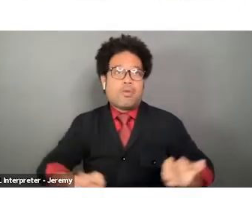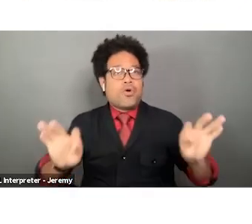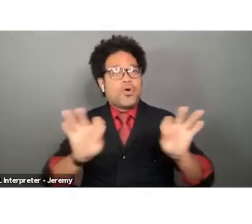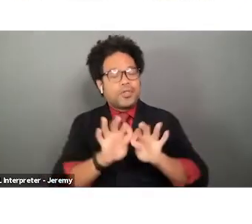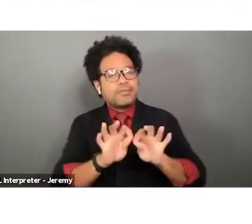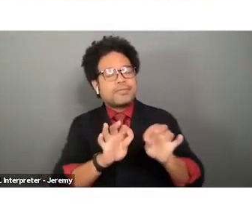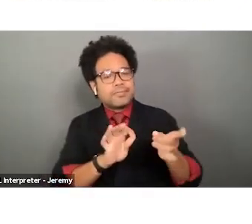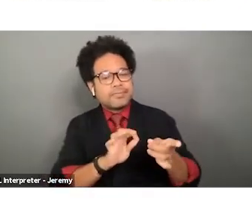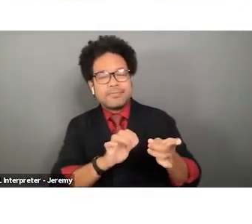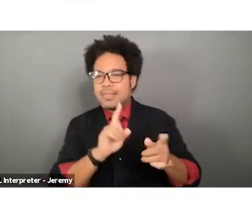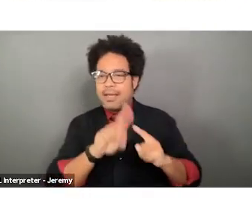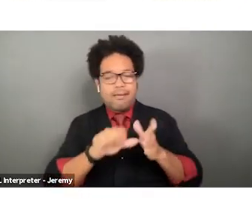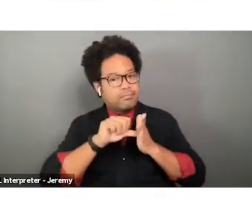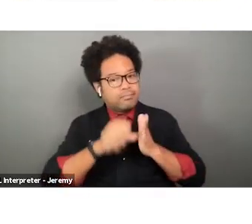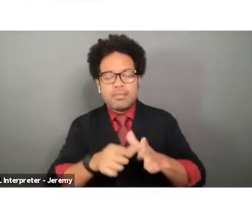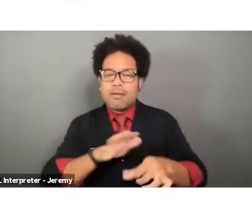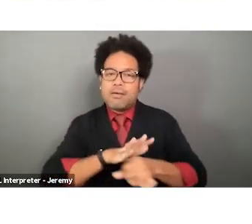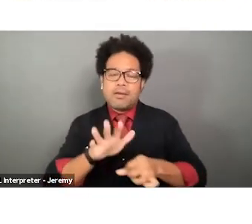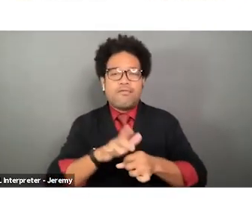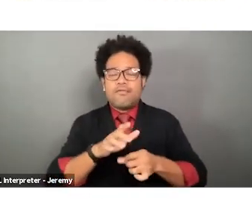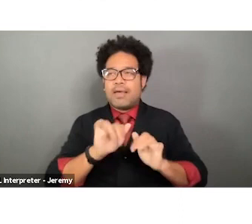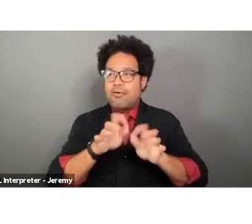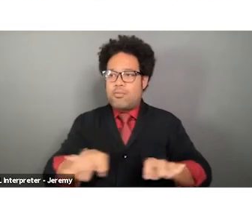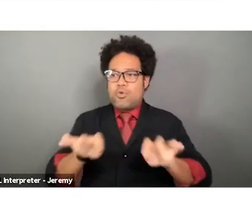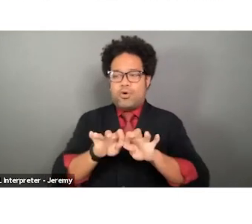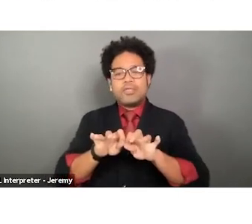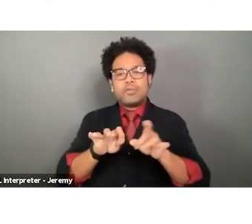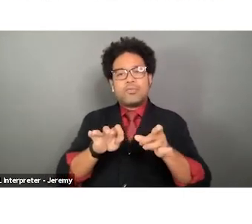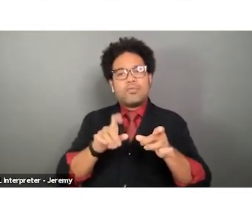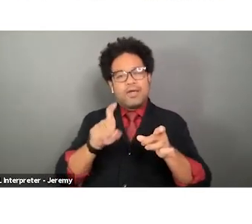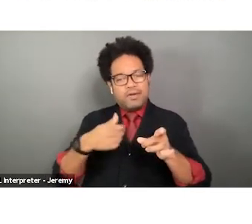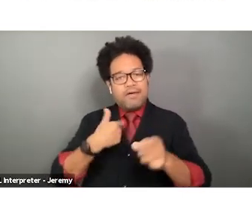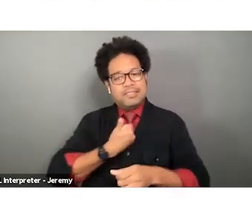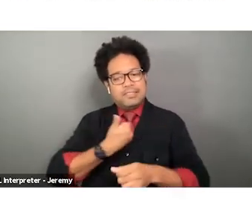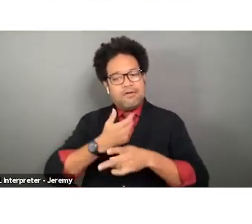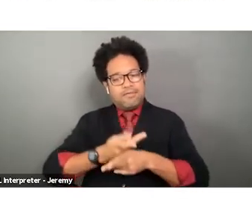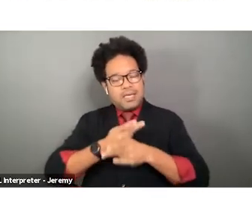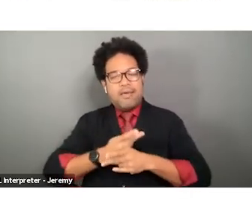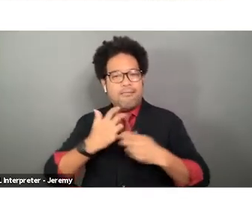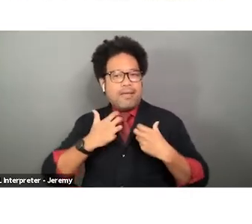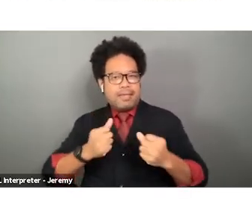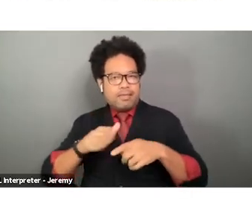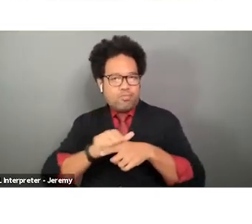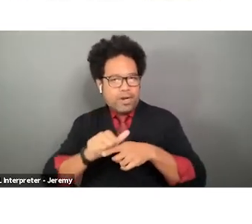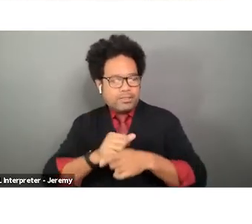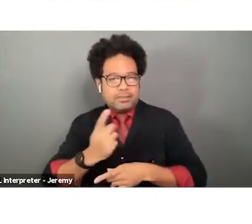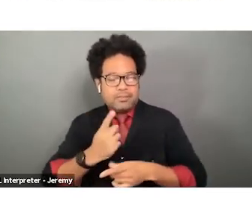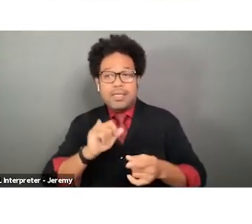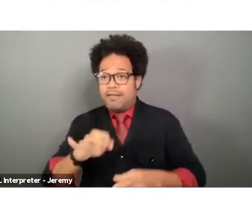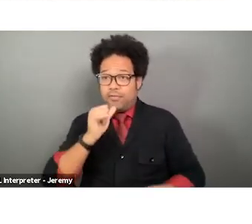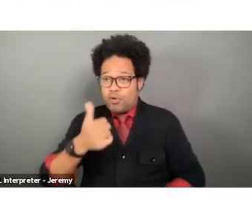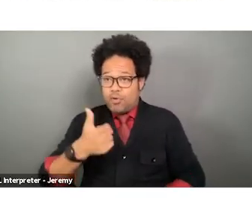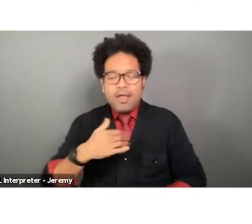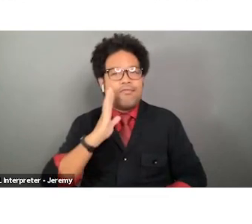I can't stress enough how important it is to have self-care, to have a healing praxis, to have something. If you don't have that, you